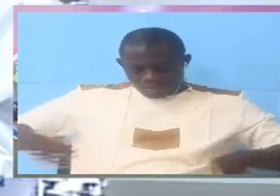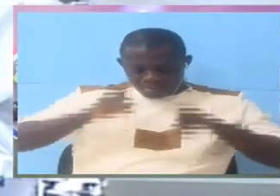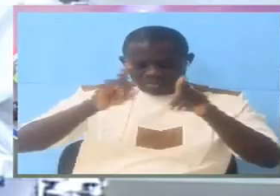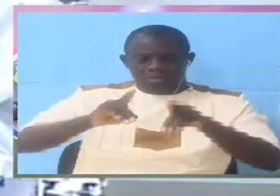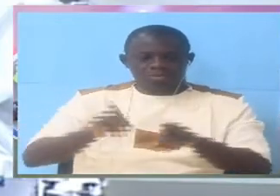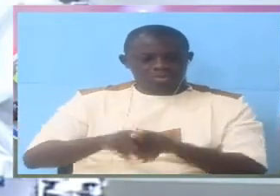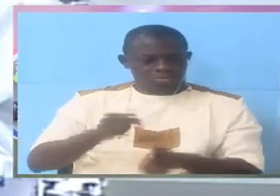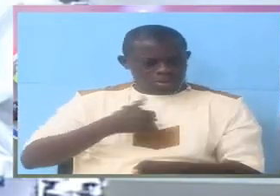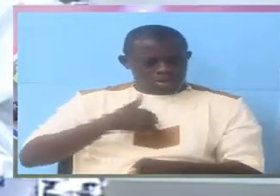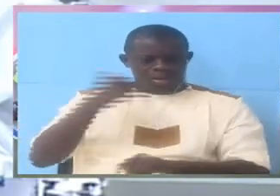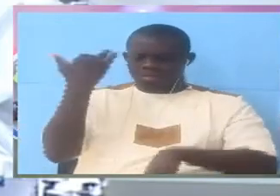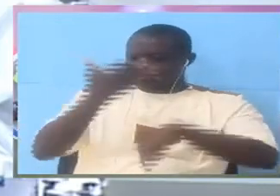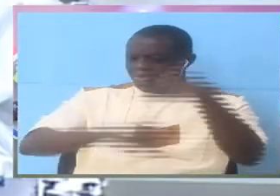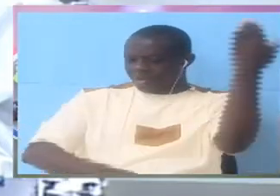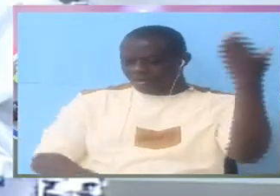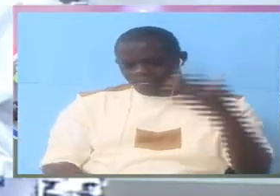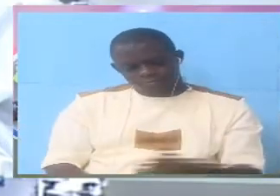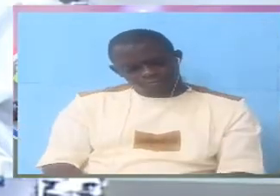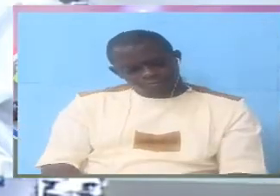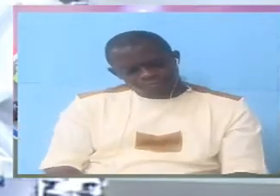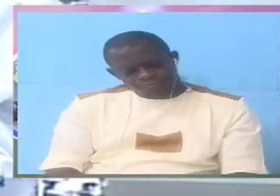Never.